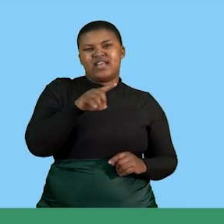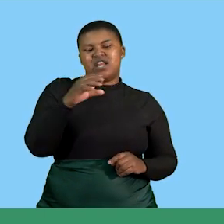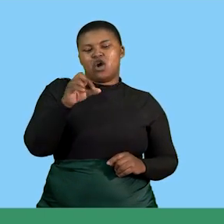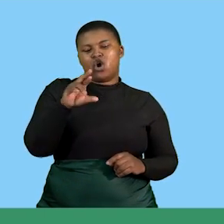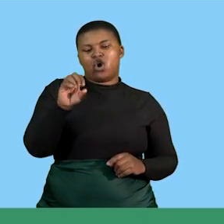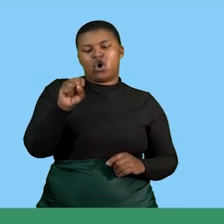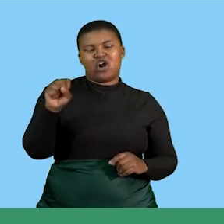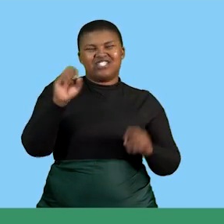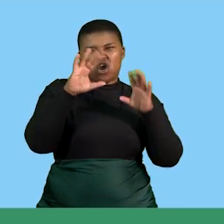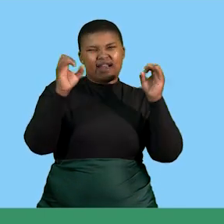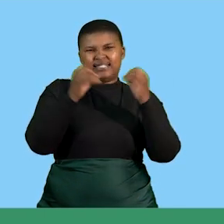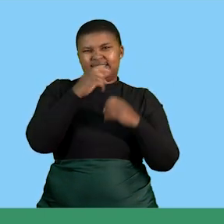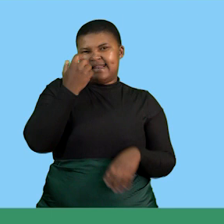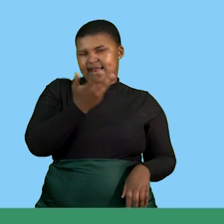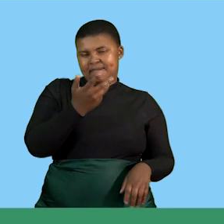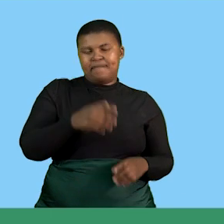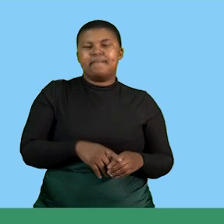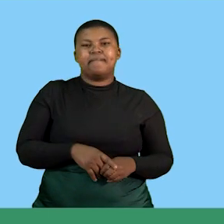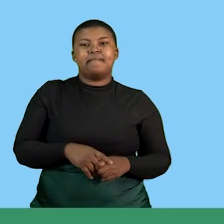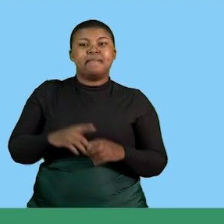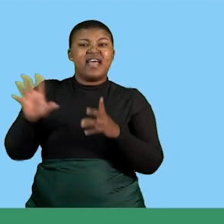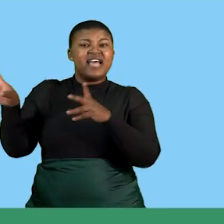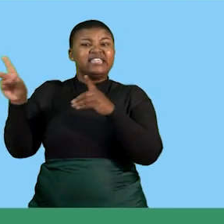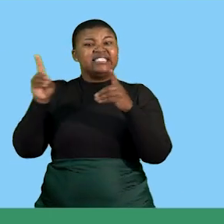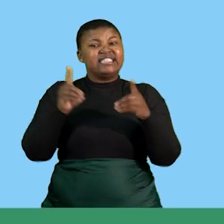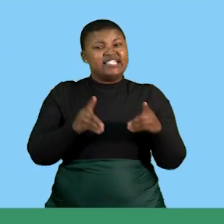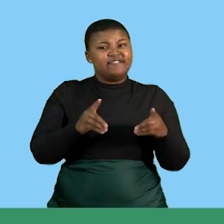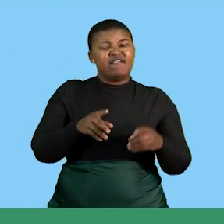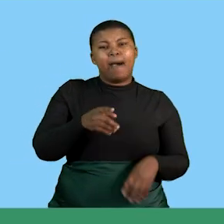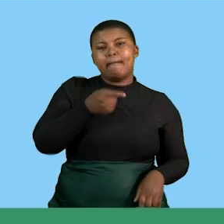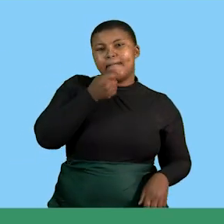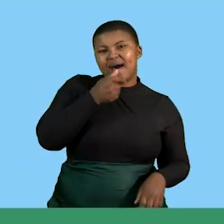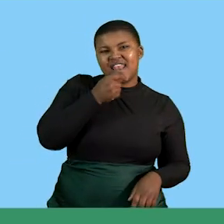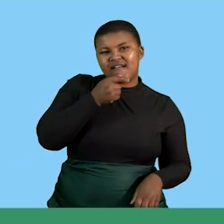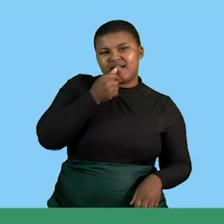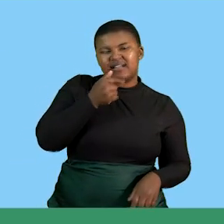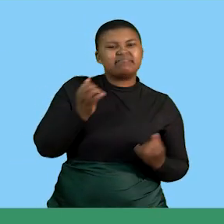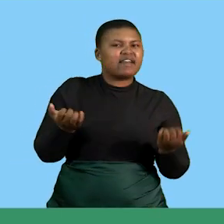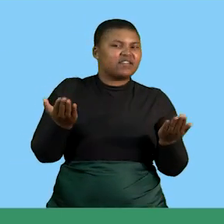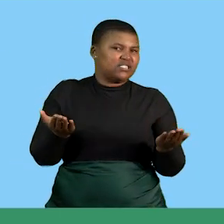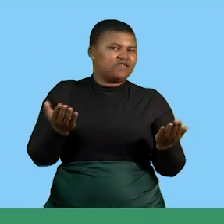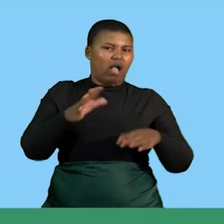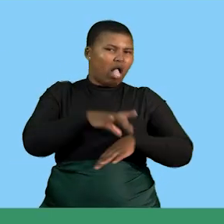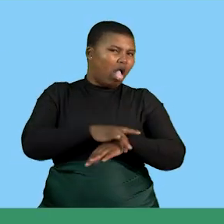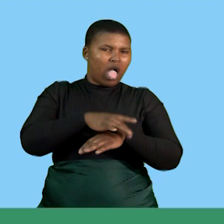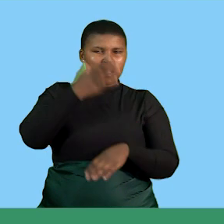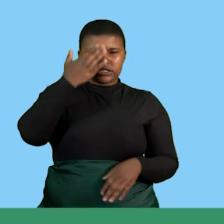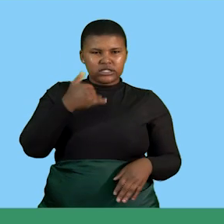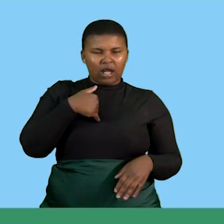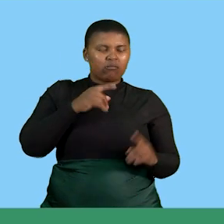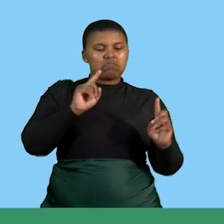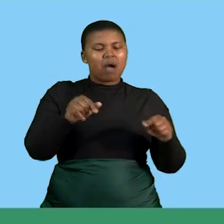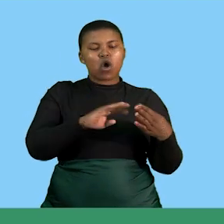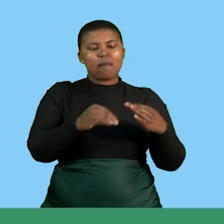already a clue. The Red Cross delivers medical services to underprivileged communities free of